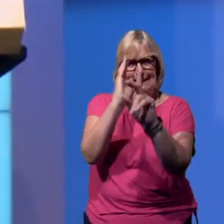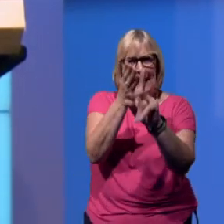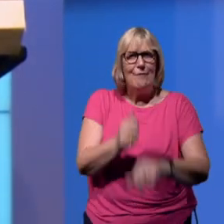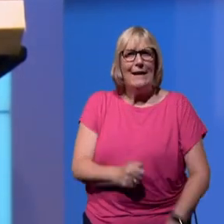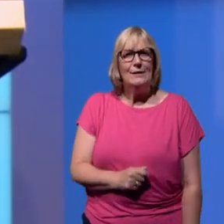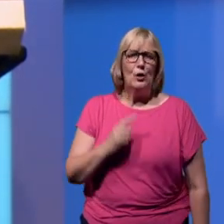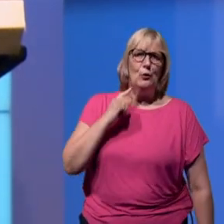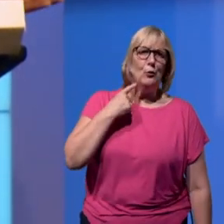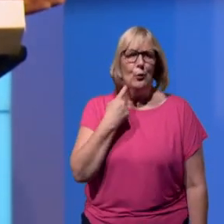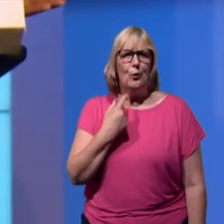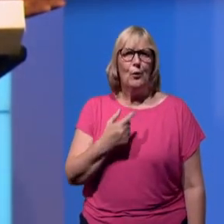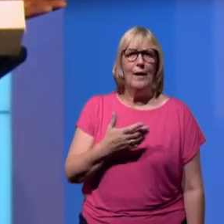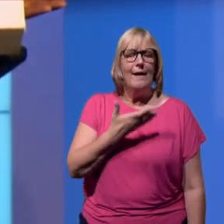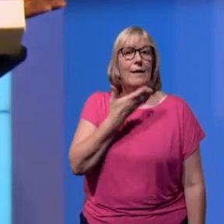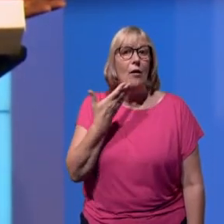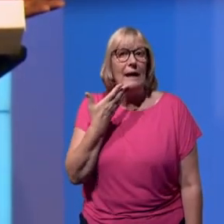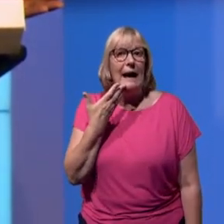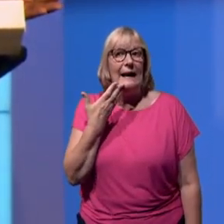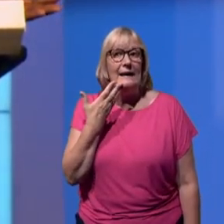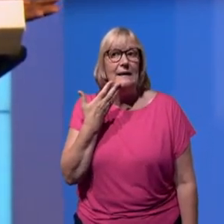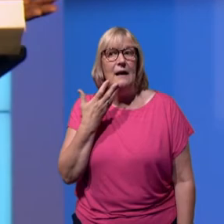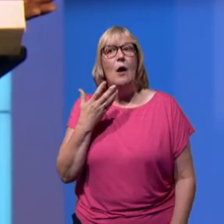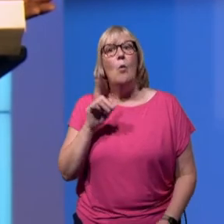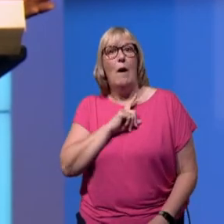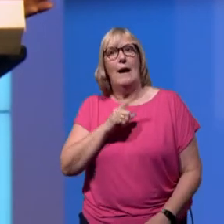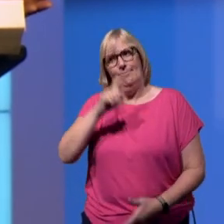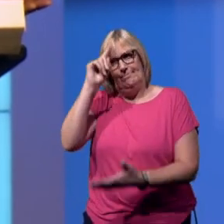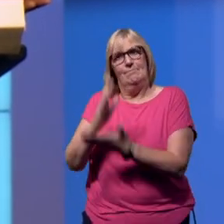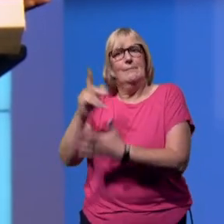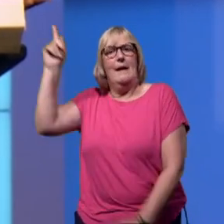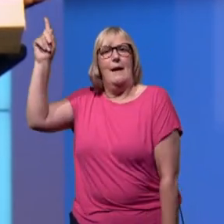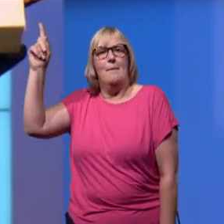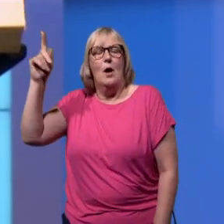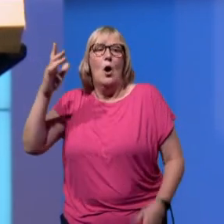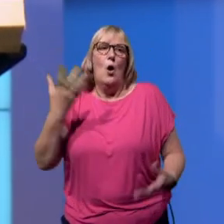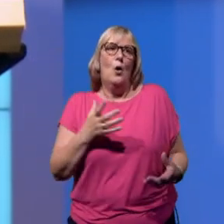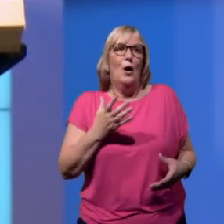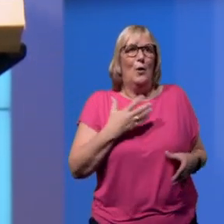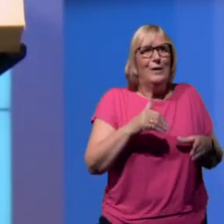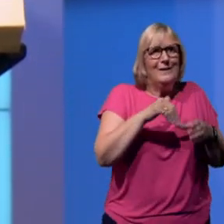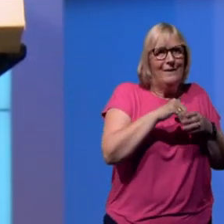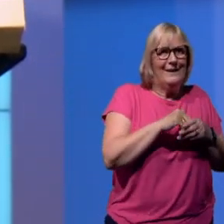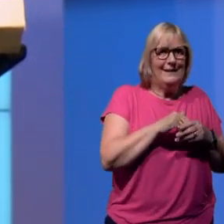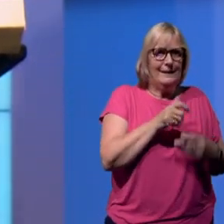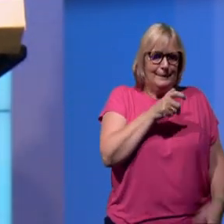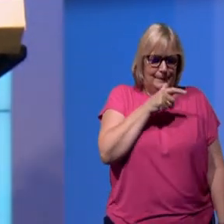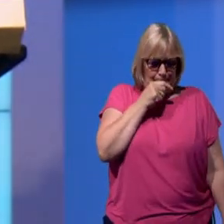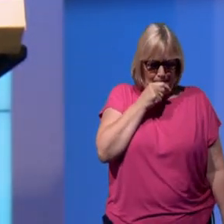Or is it to fit in?